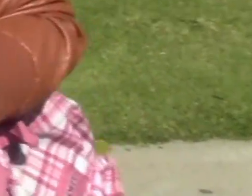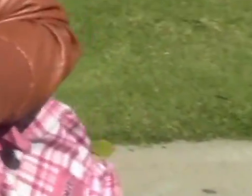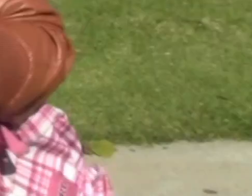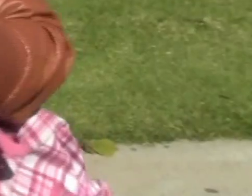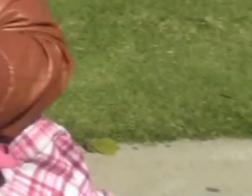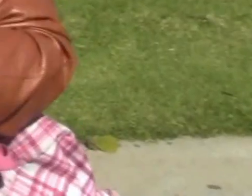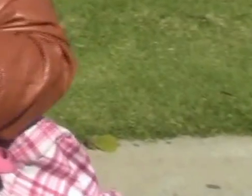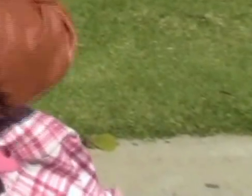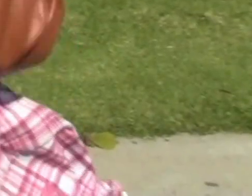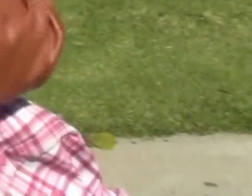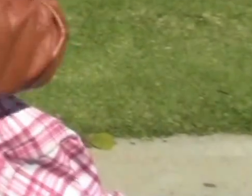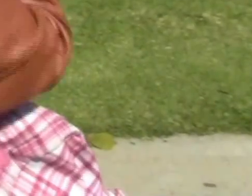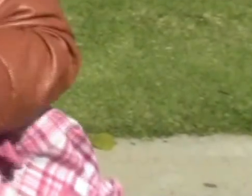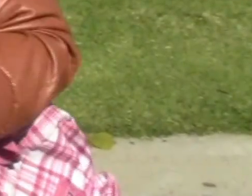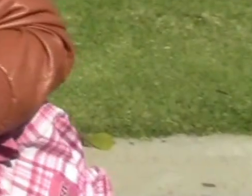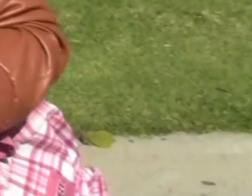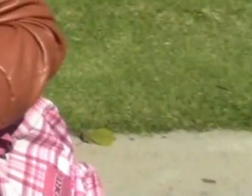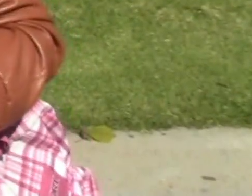how.